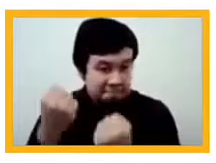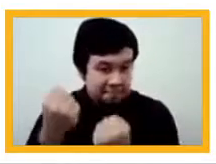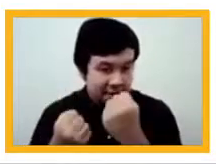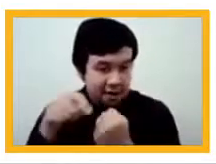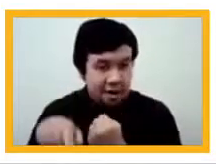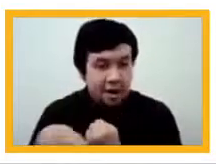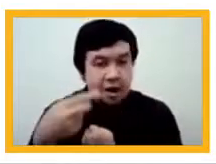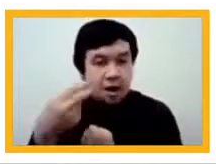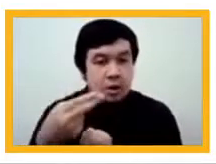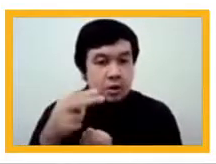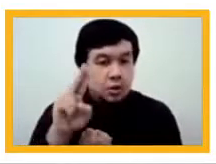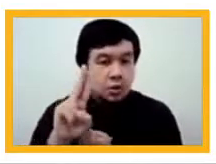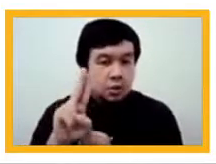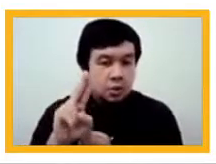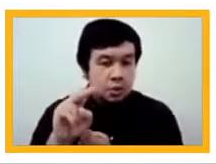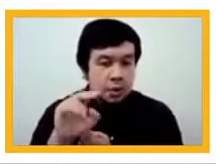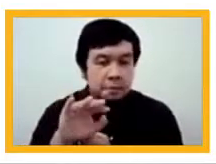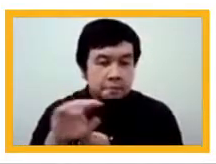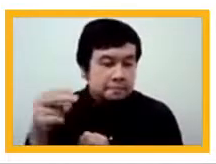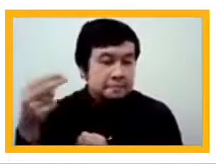they put